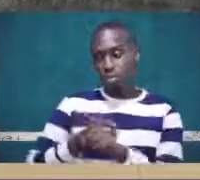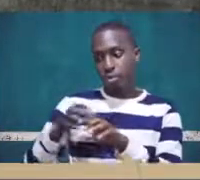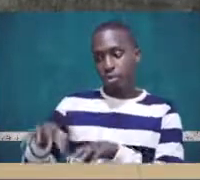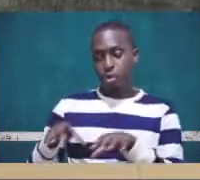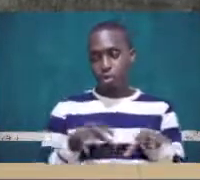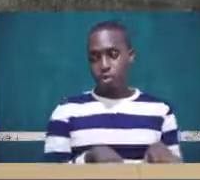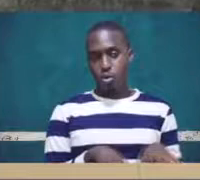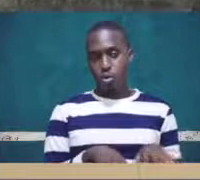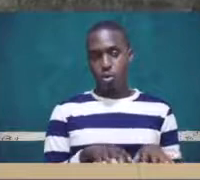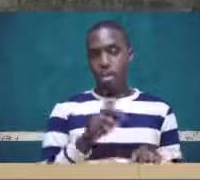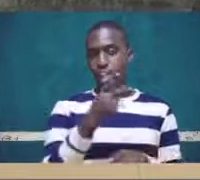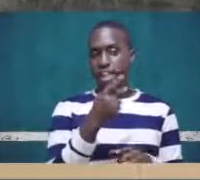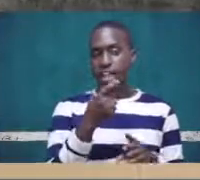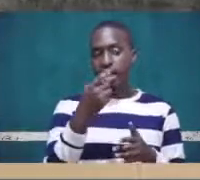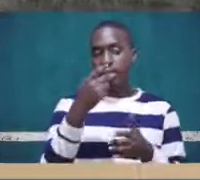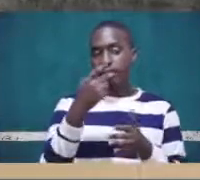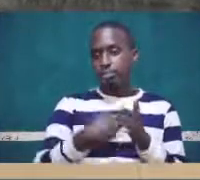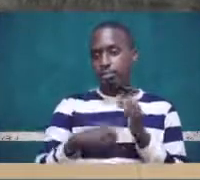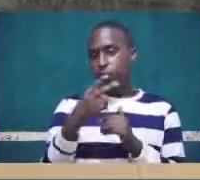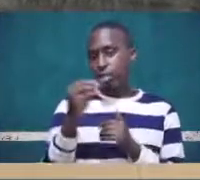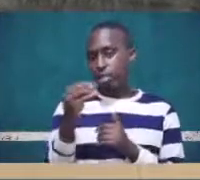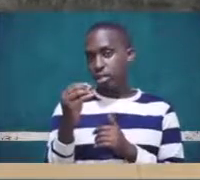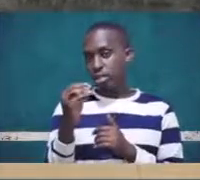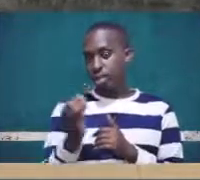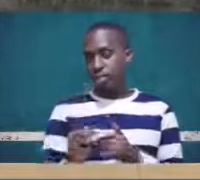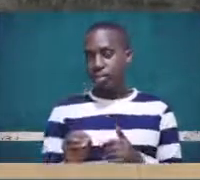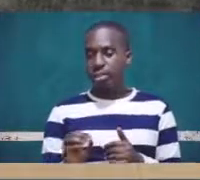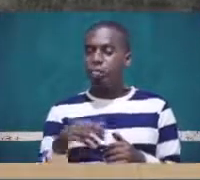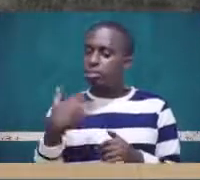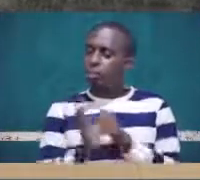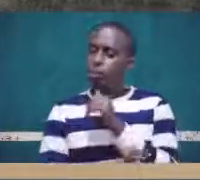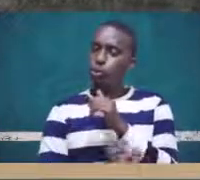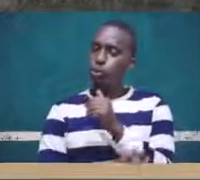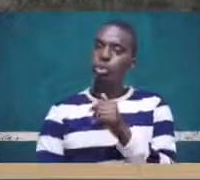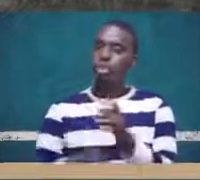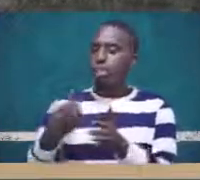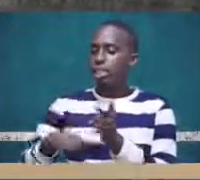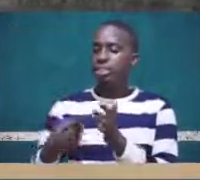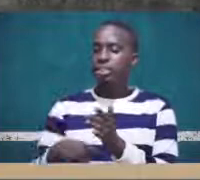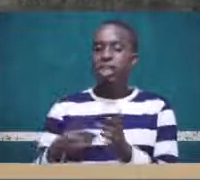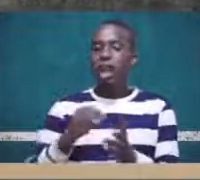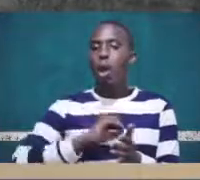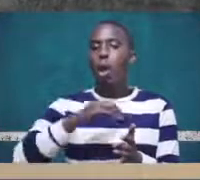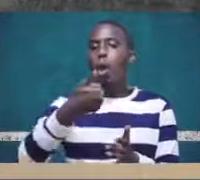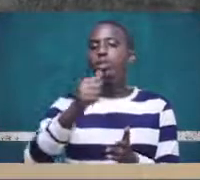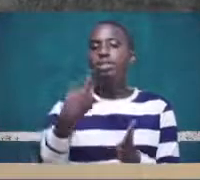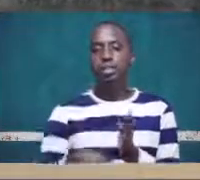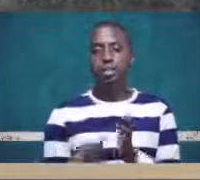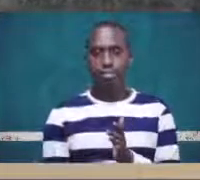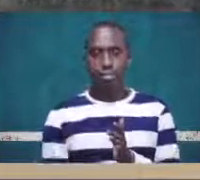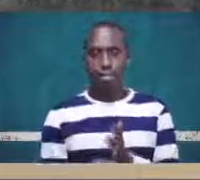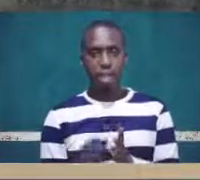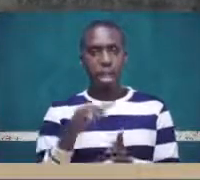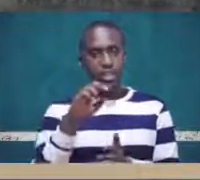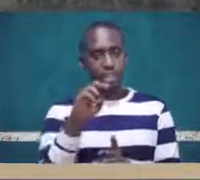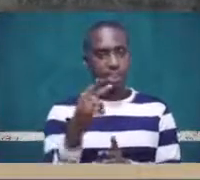Congo. Kenya is charging 20%. Each country will charge its own tax on commodities from non-member countries. The